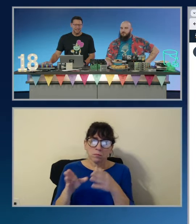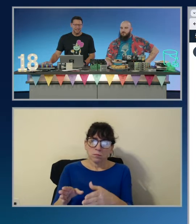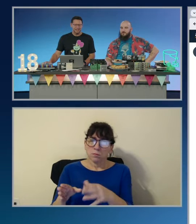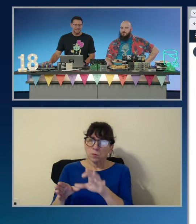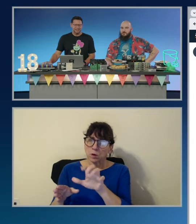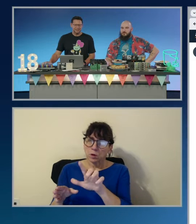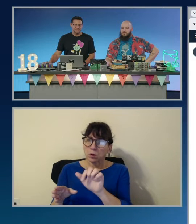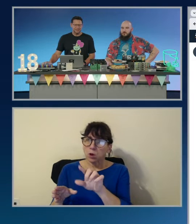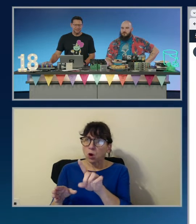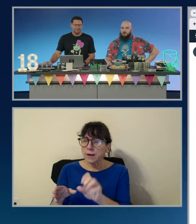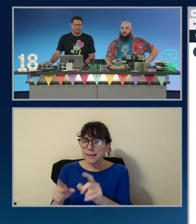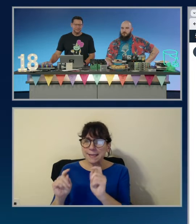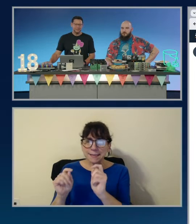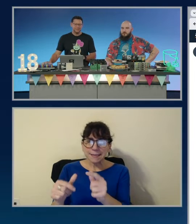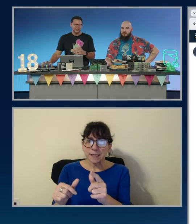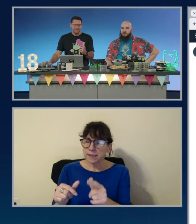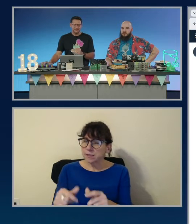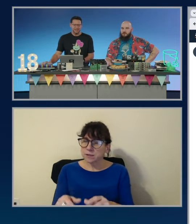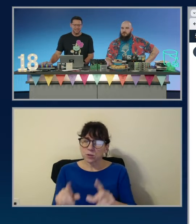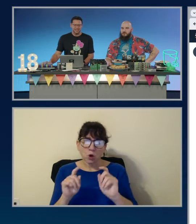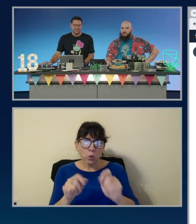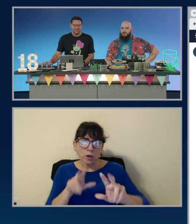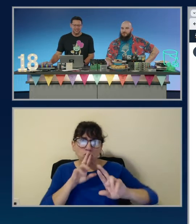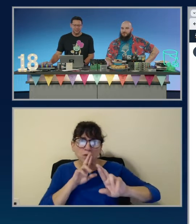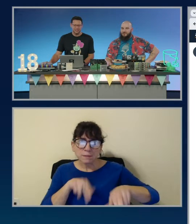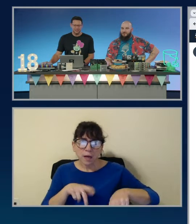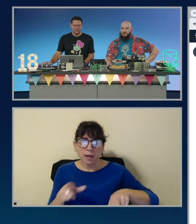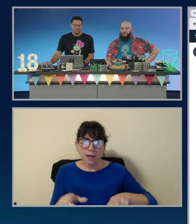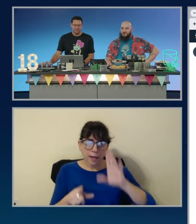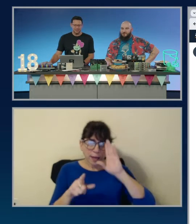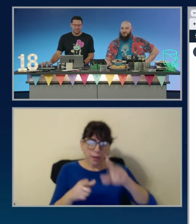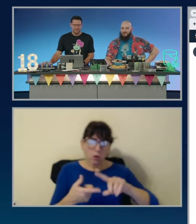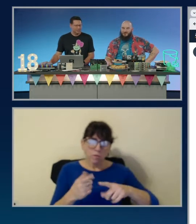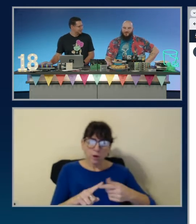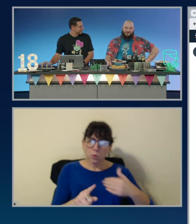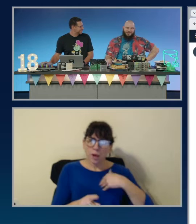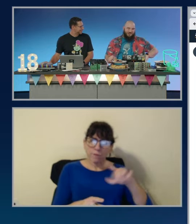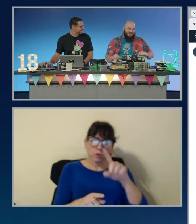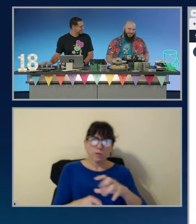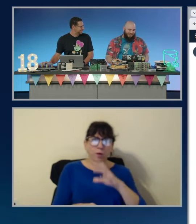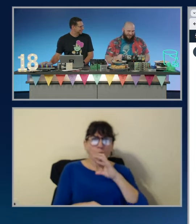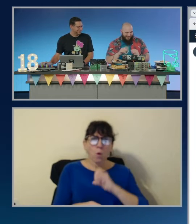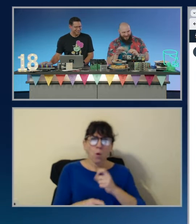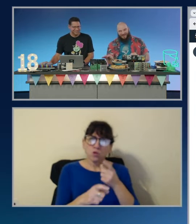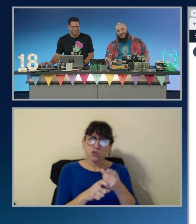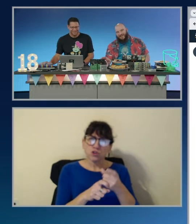response, and it says, "Wait, hold on. Hey friend, do you got a question for this old jokester?"